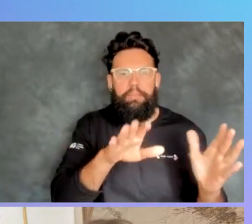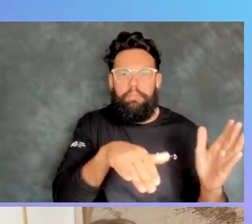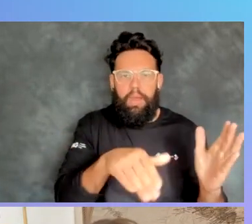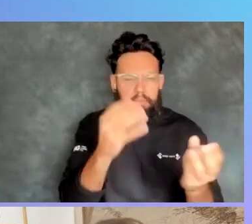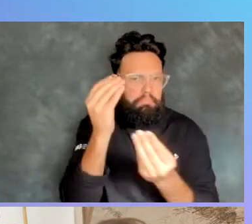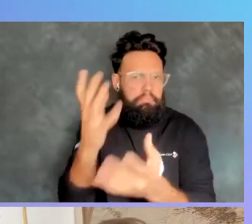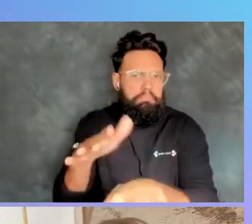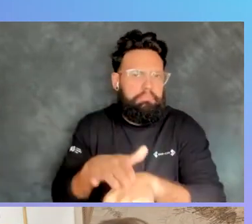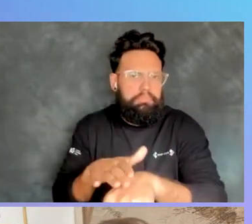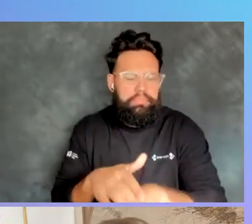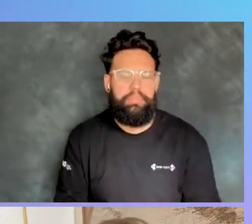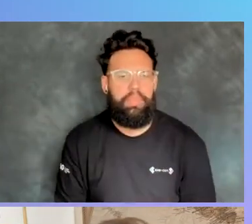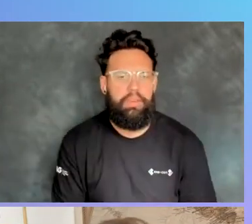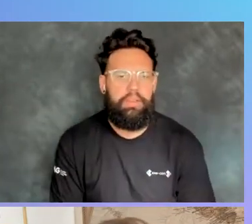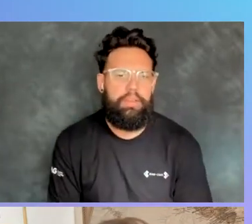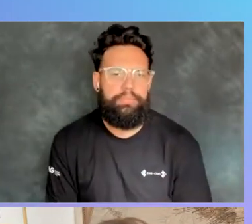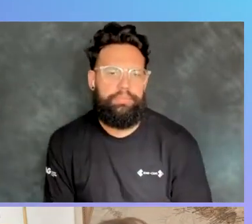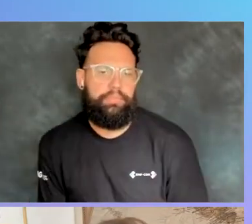that.